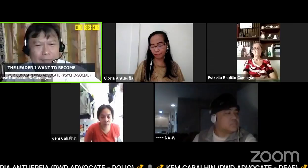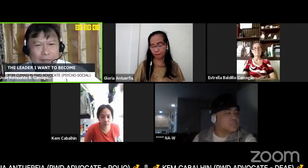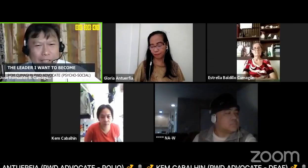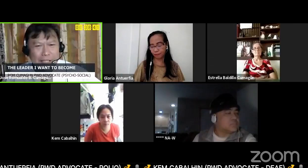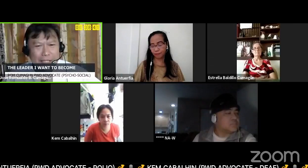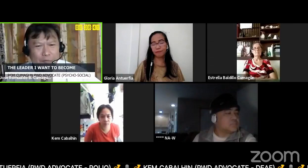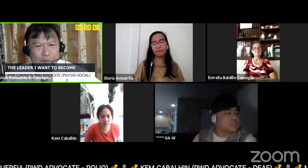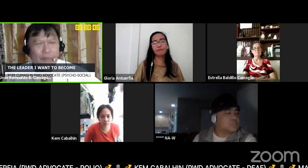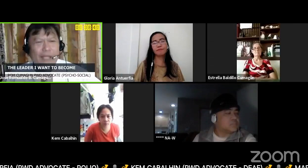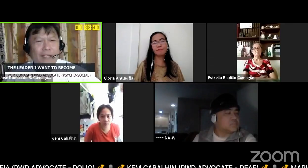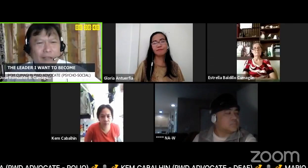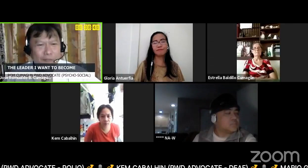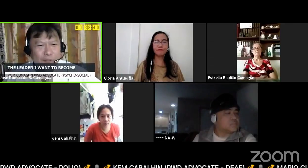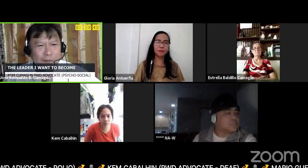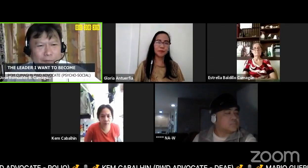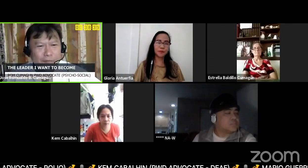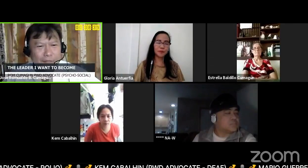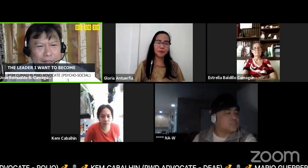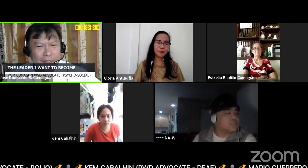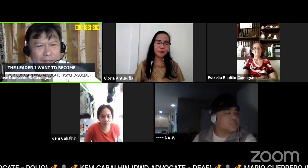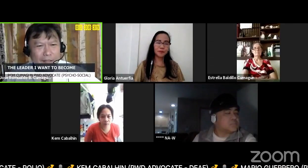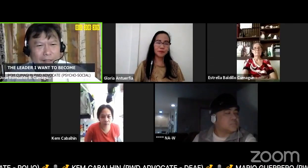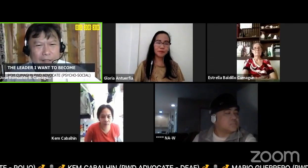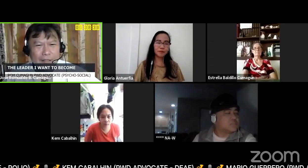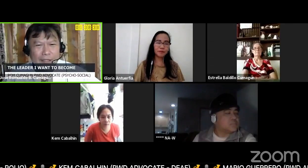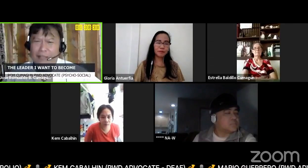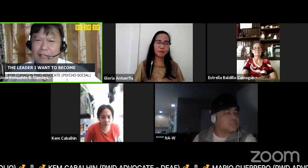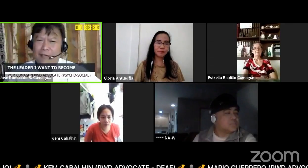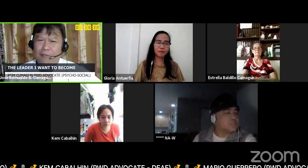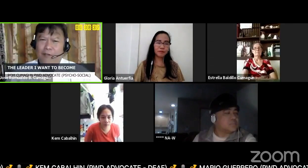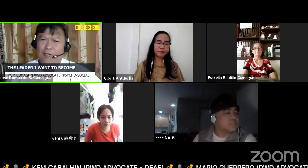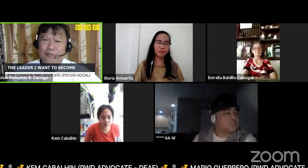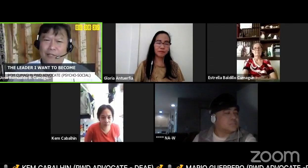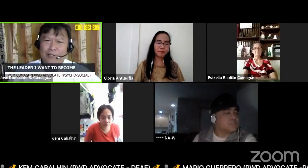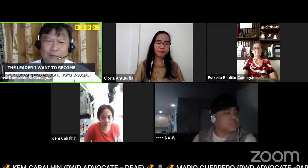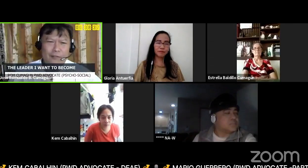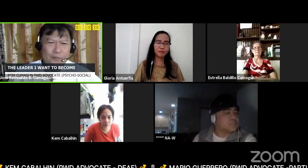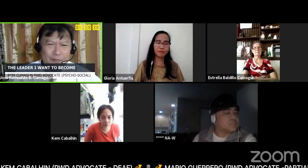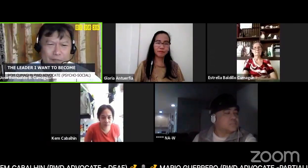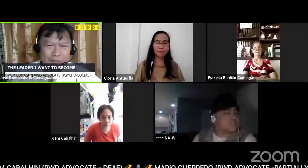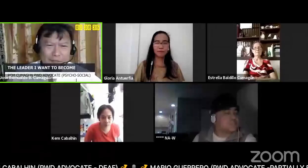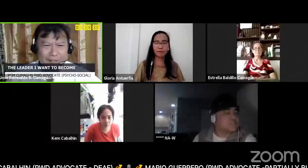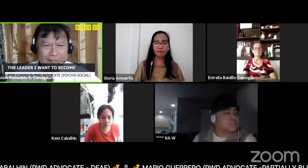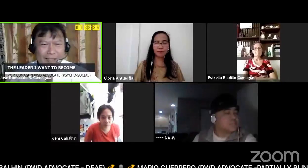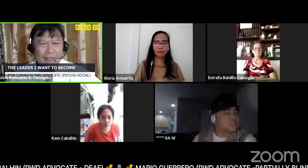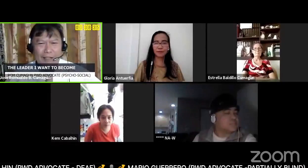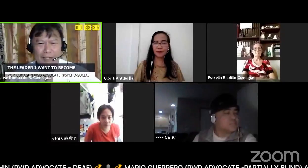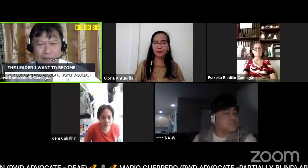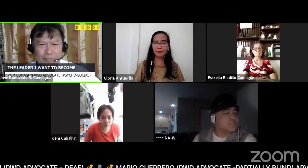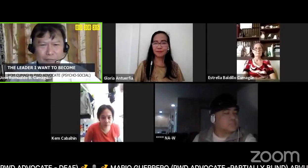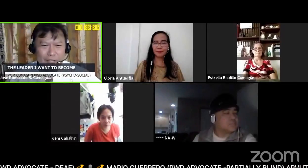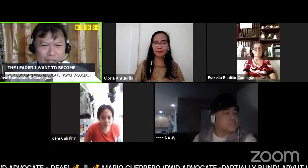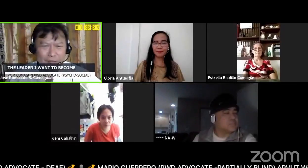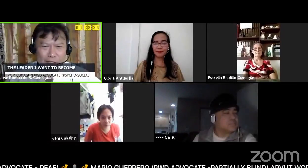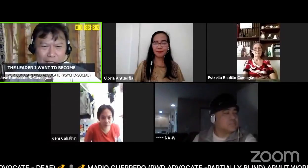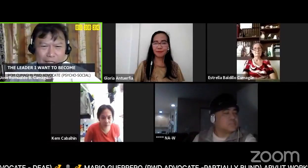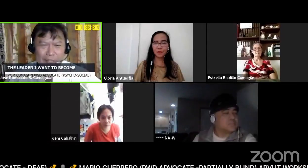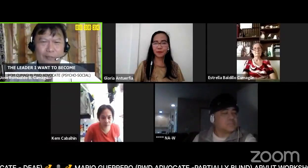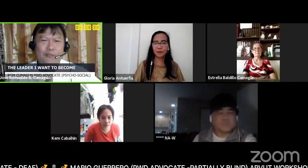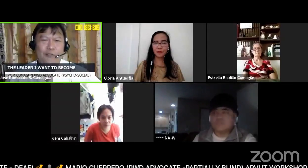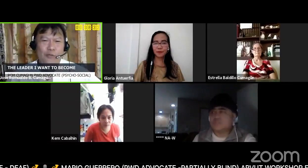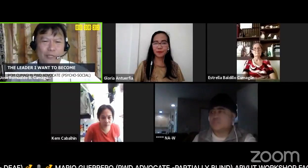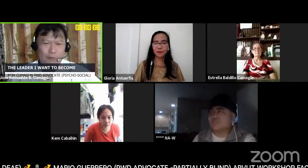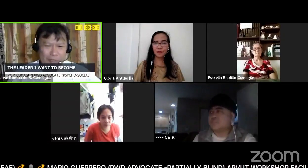for my nephew. Nothing for himself, almost nothing left for